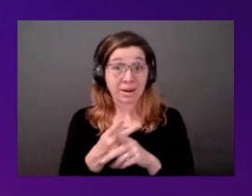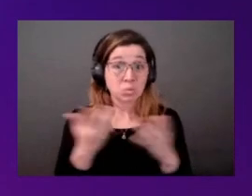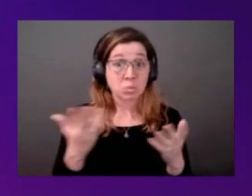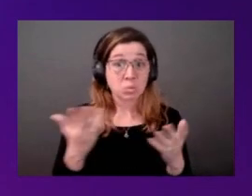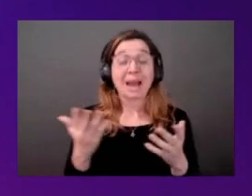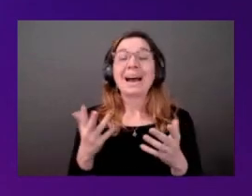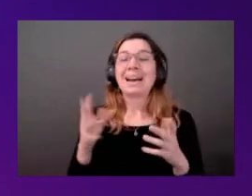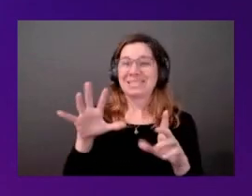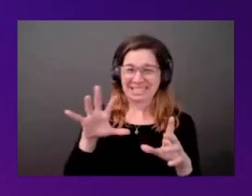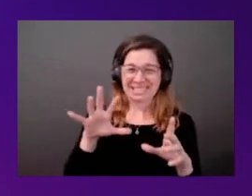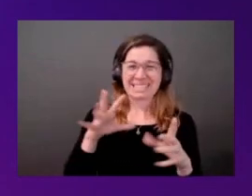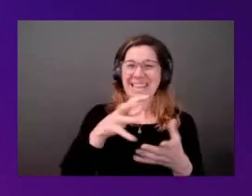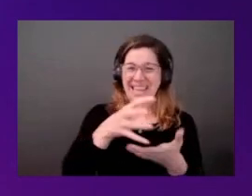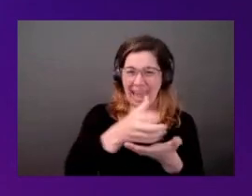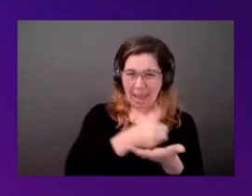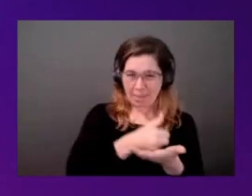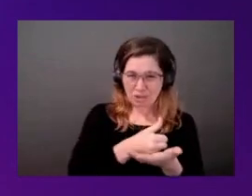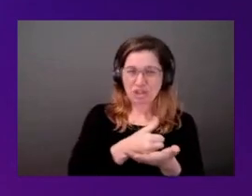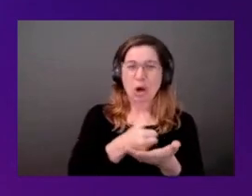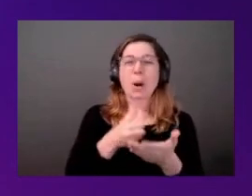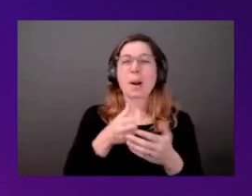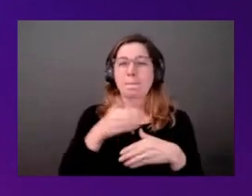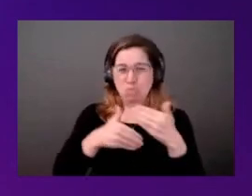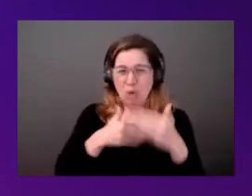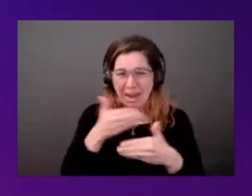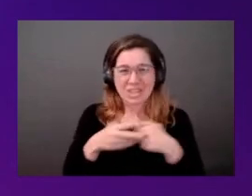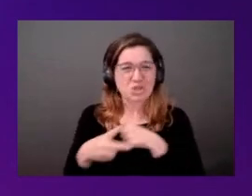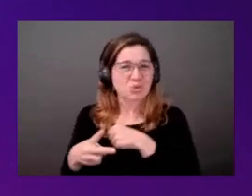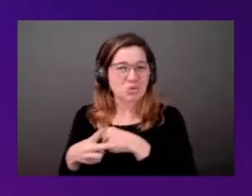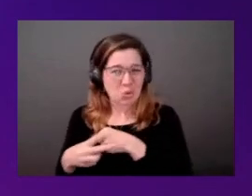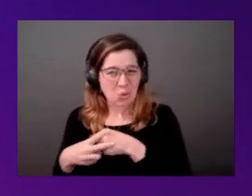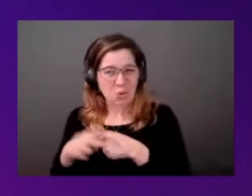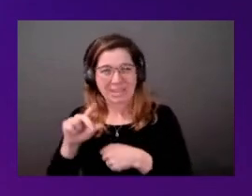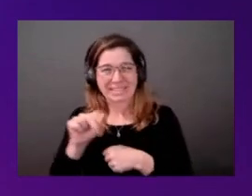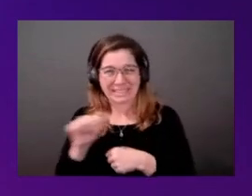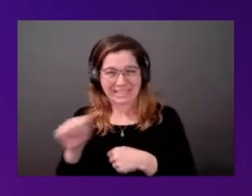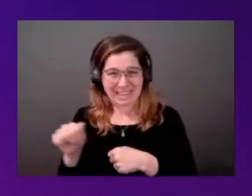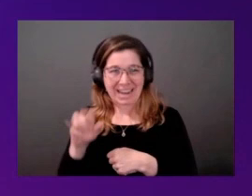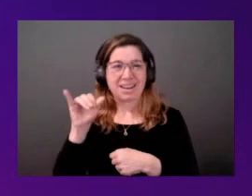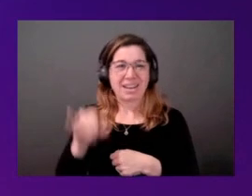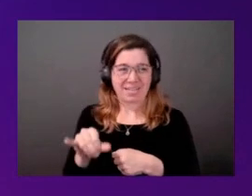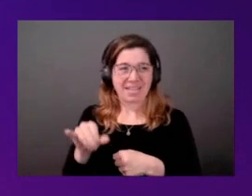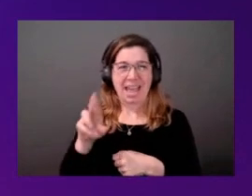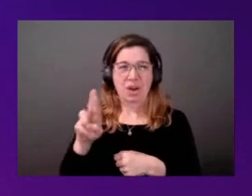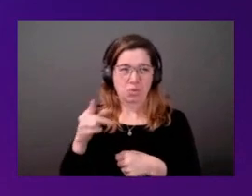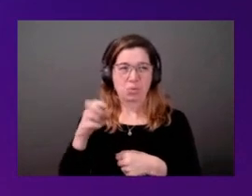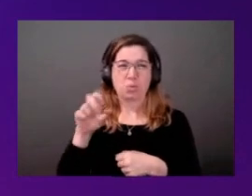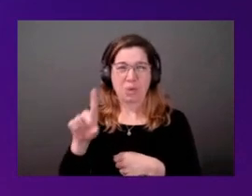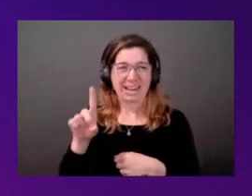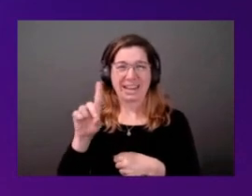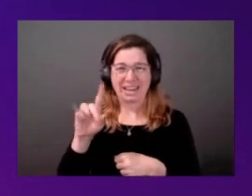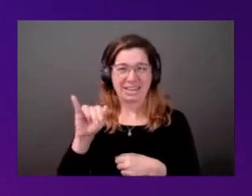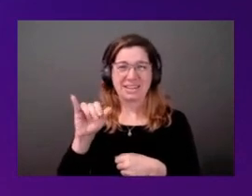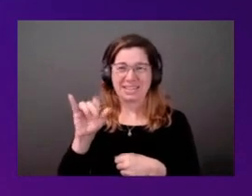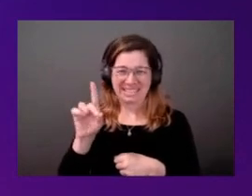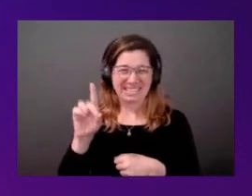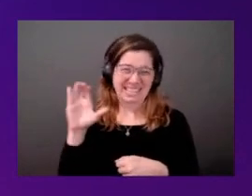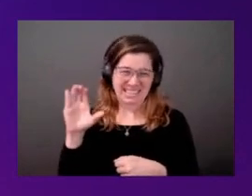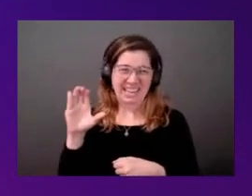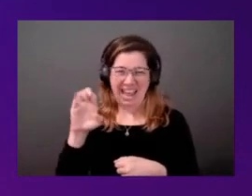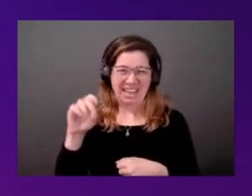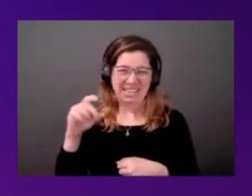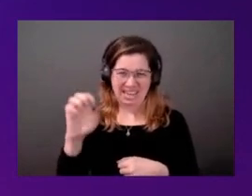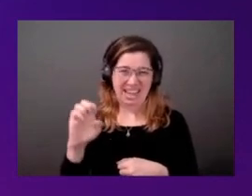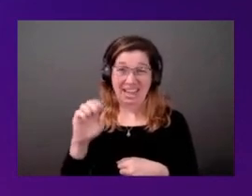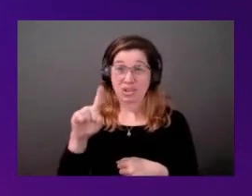and store data at the local and the rugged disconnected edge. And you also have the option of moving only the data that you need